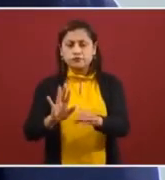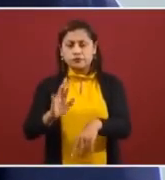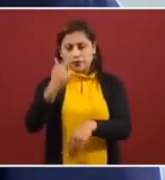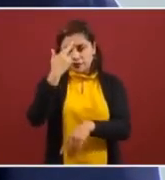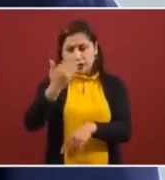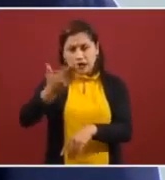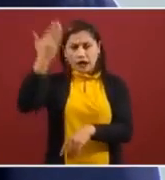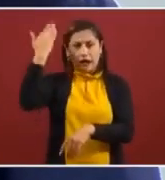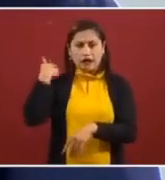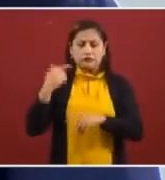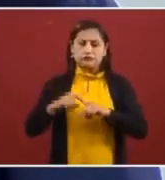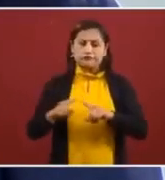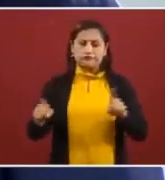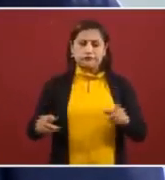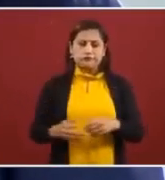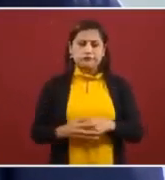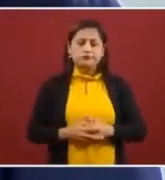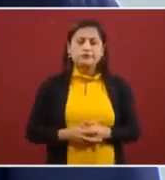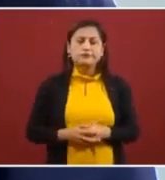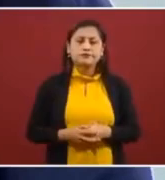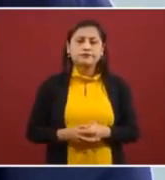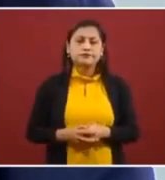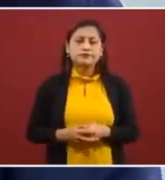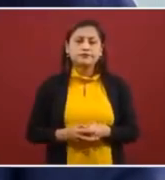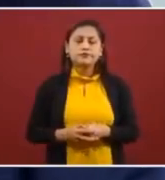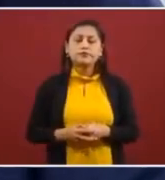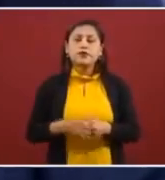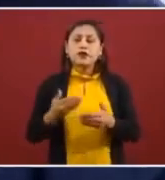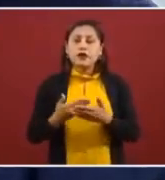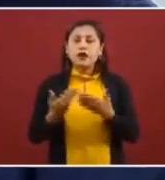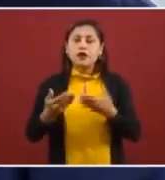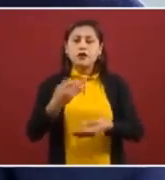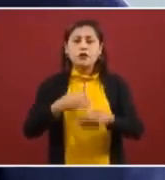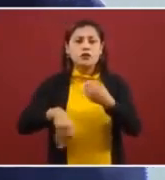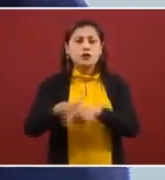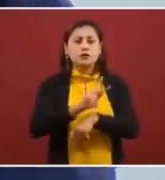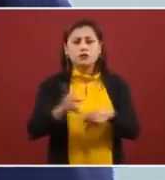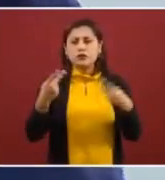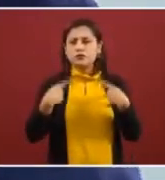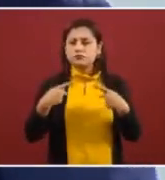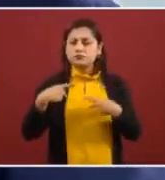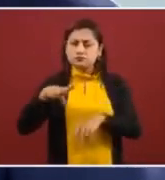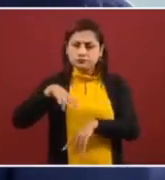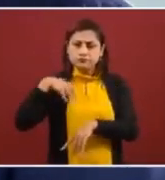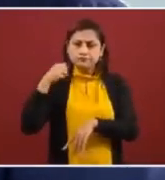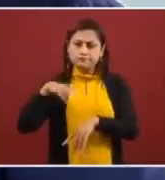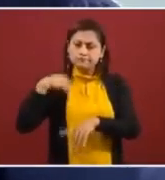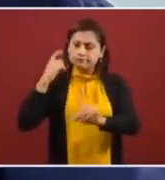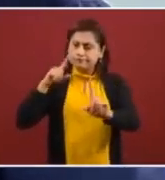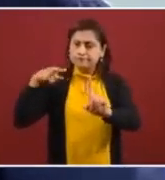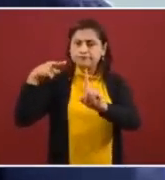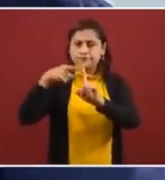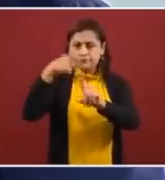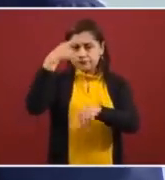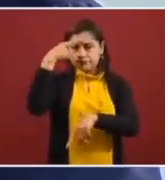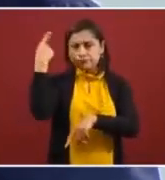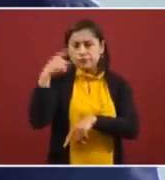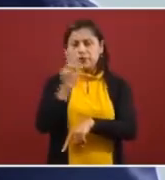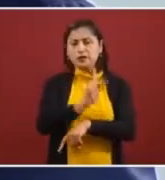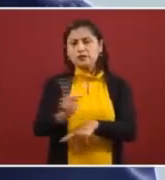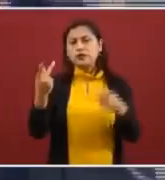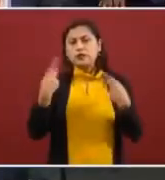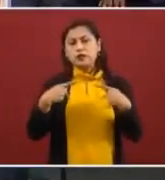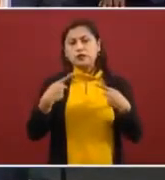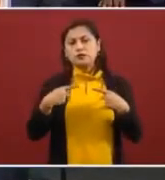medical conditions like it used to be. All the efforts will be to